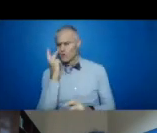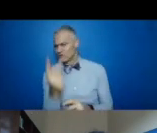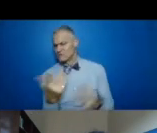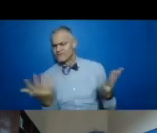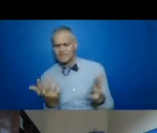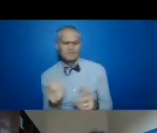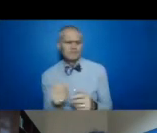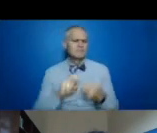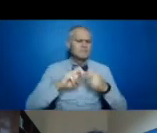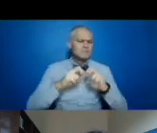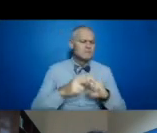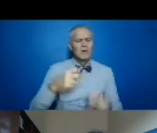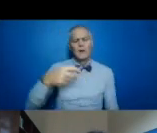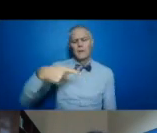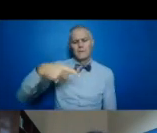are the problematics?